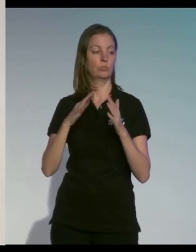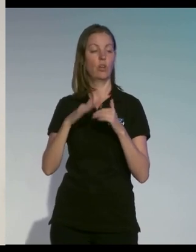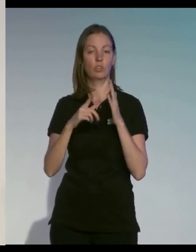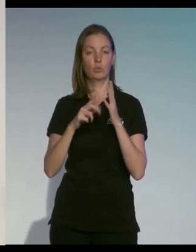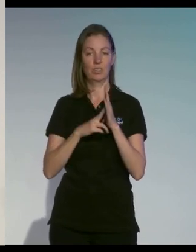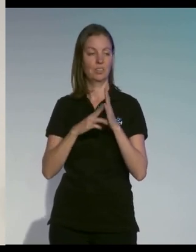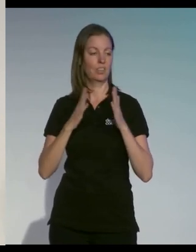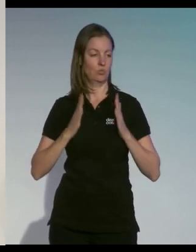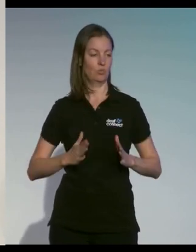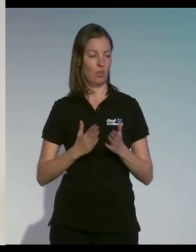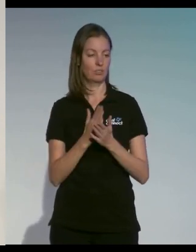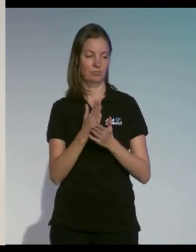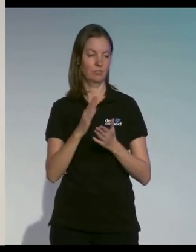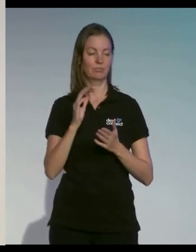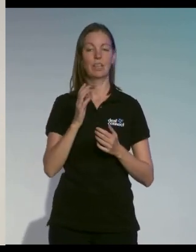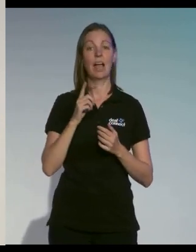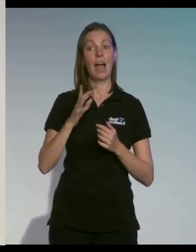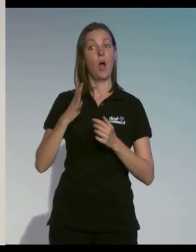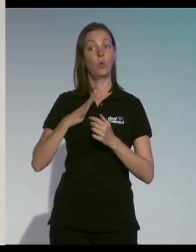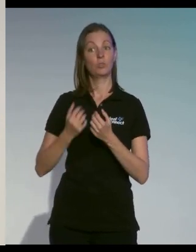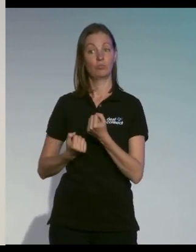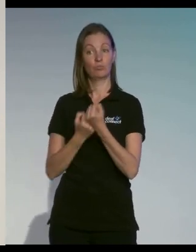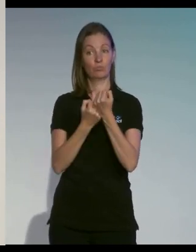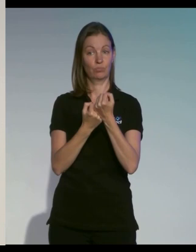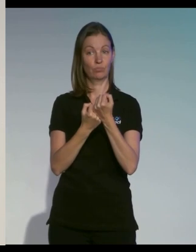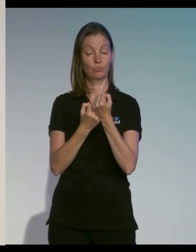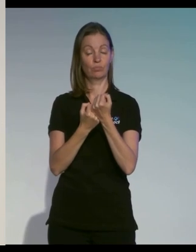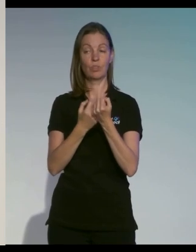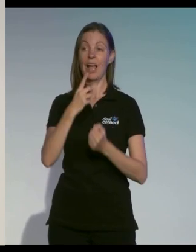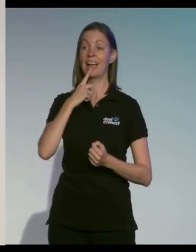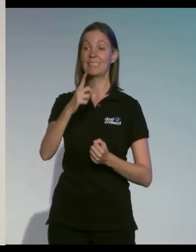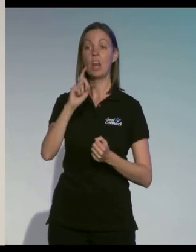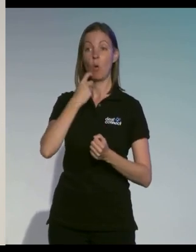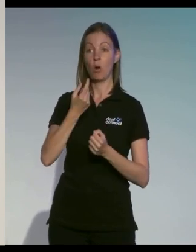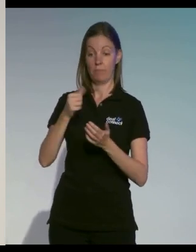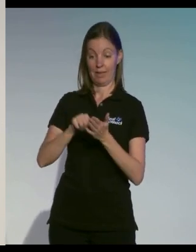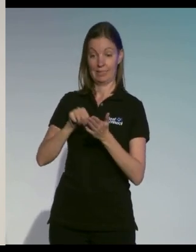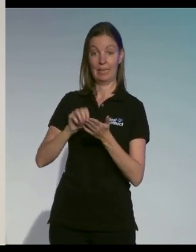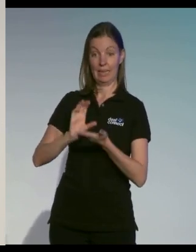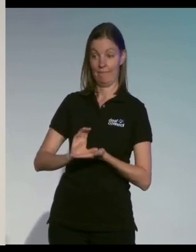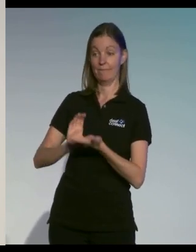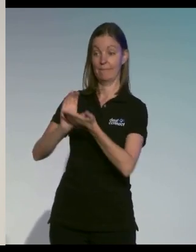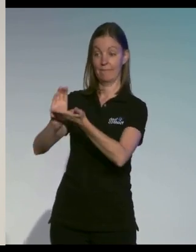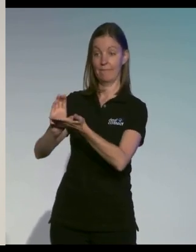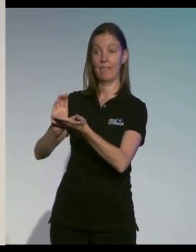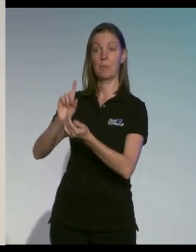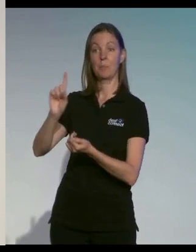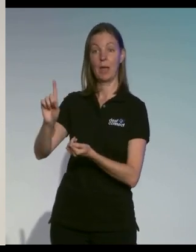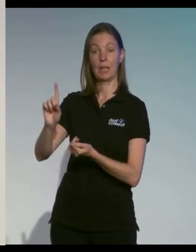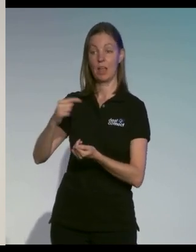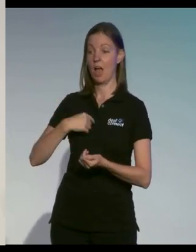to provide support. And I said, I'll give you some money, but I